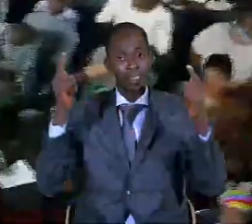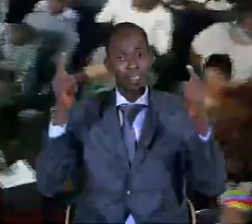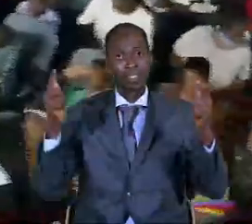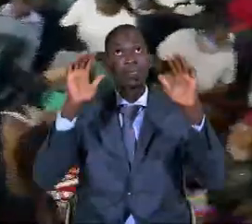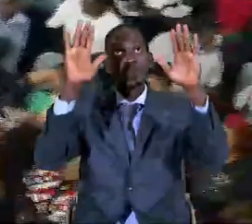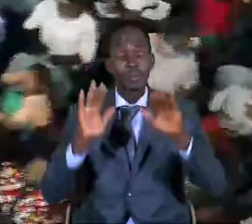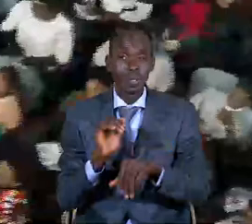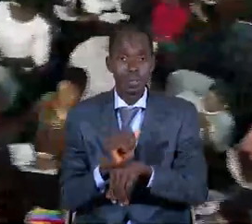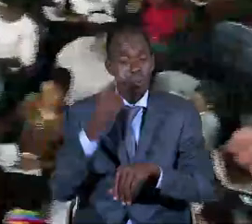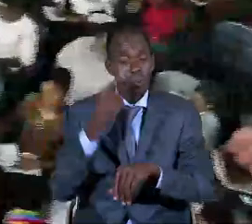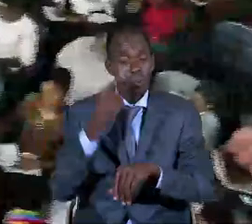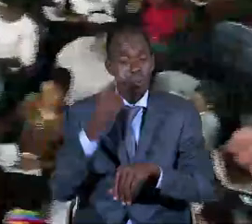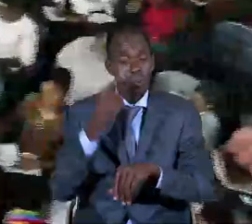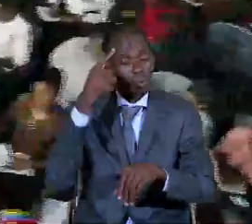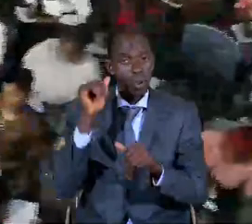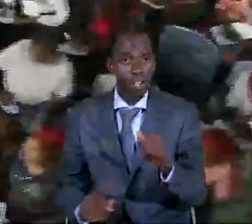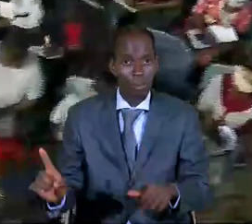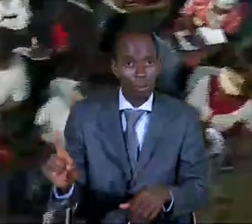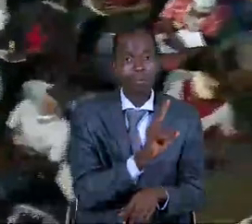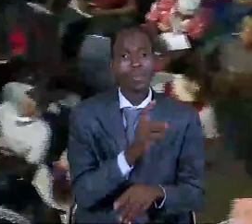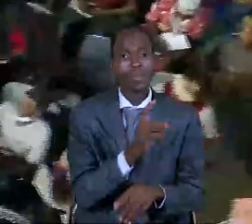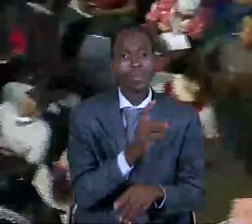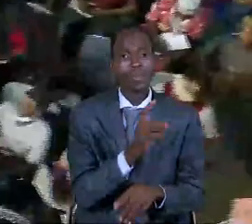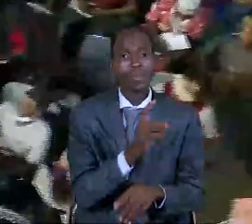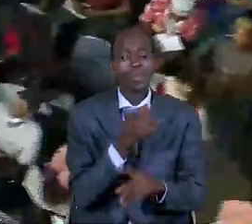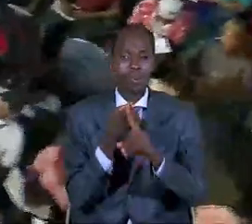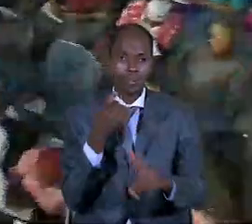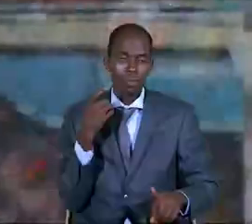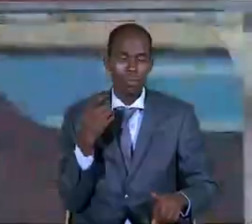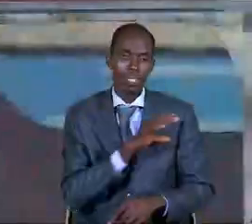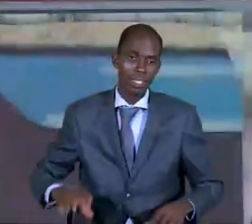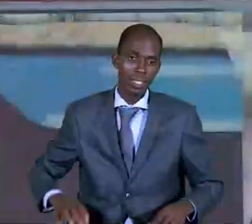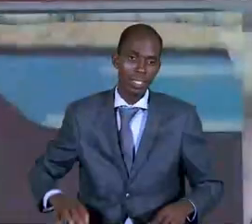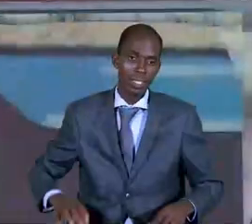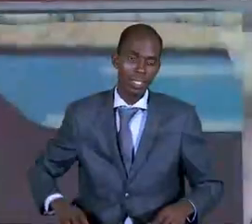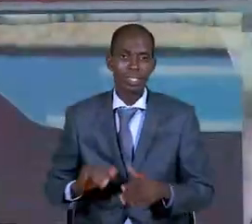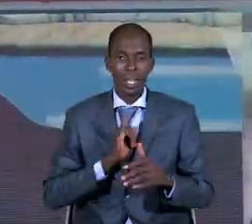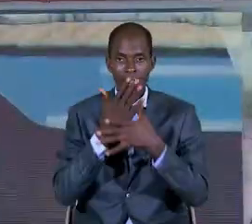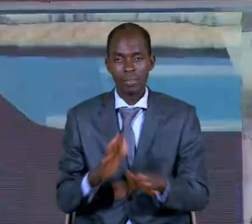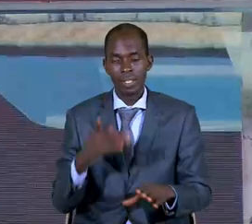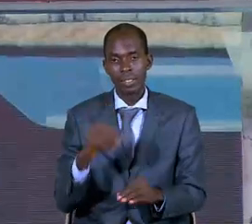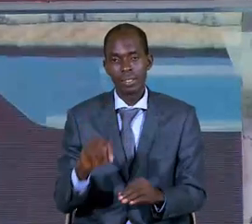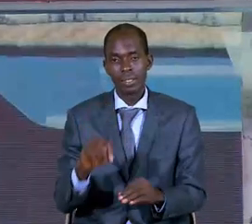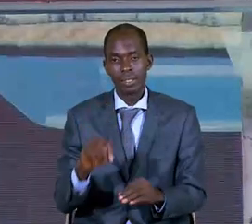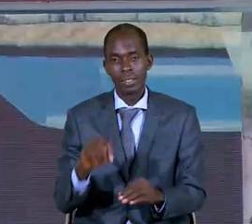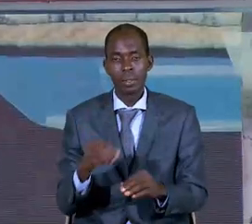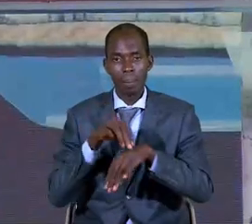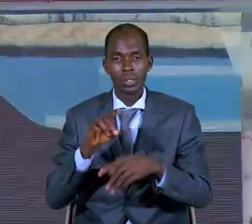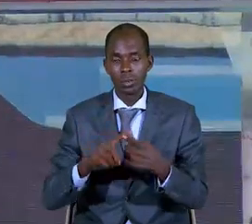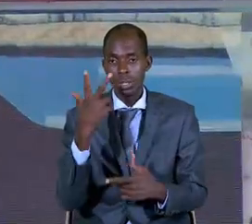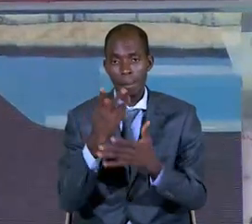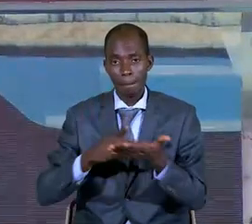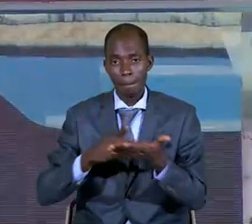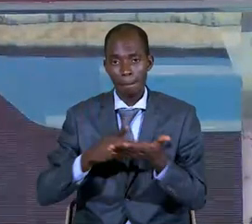miracles for everyone from Christ. I divide the message to three parts. Number